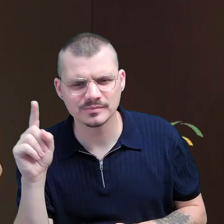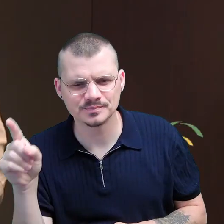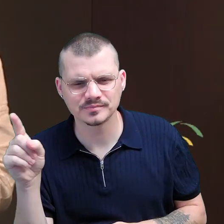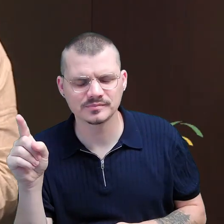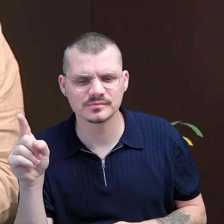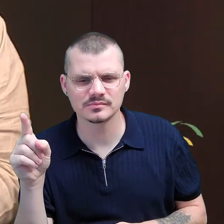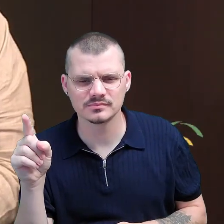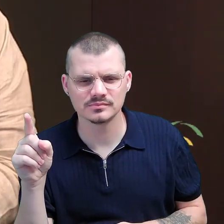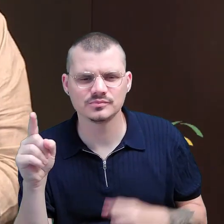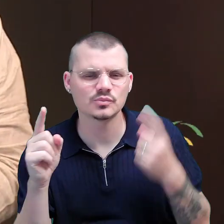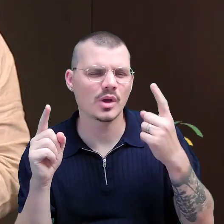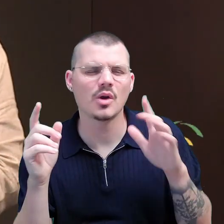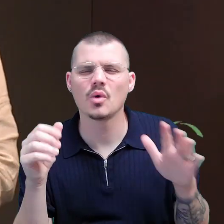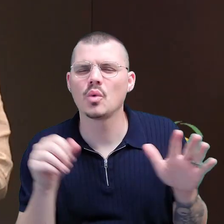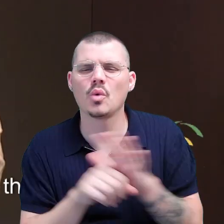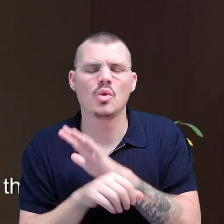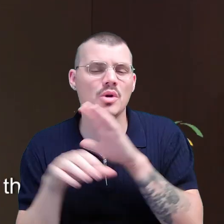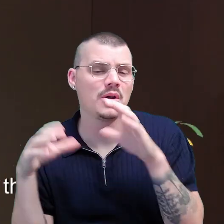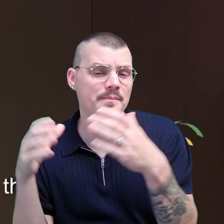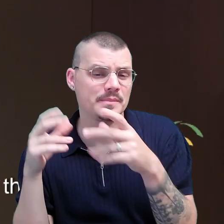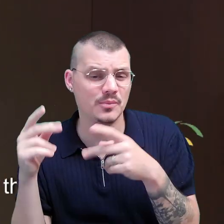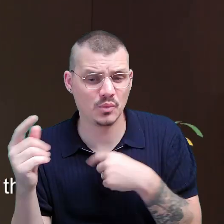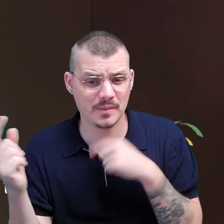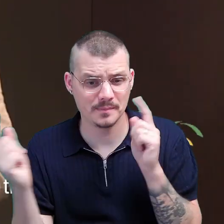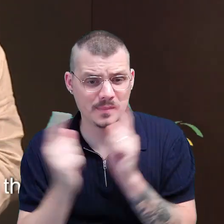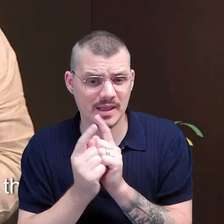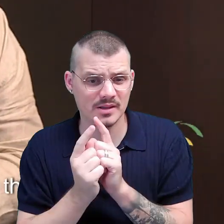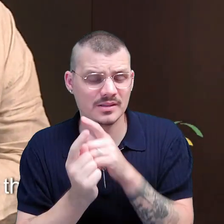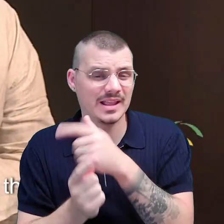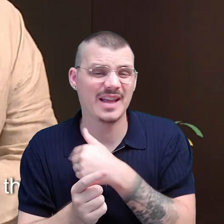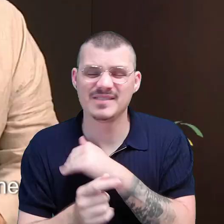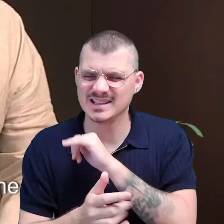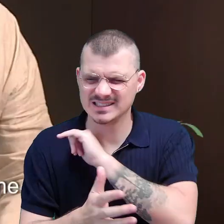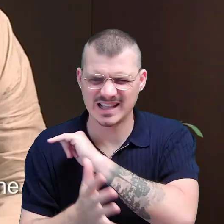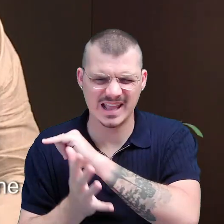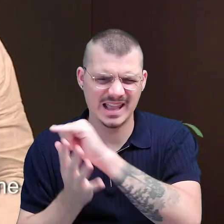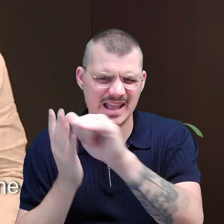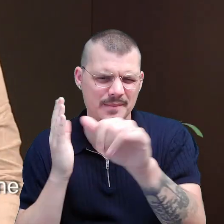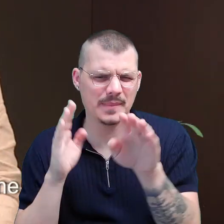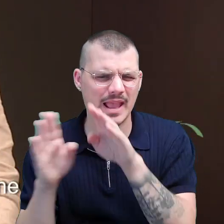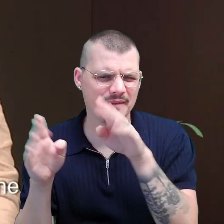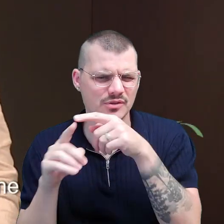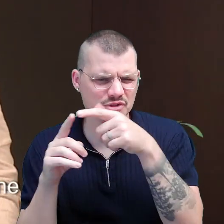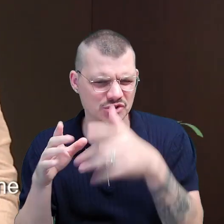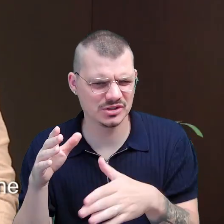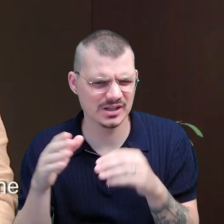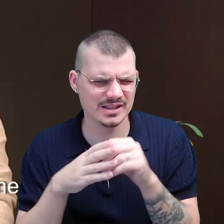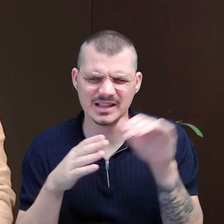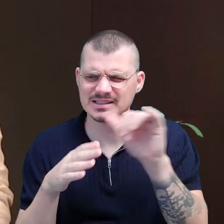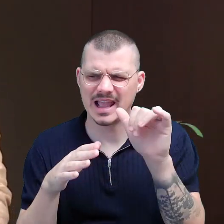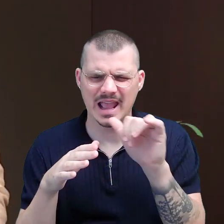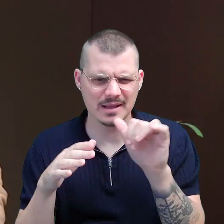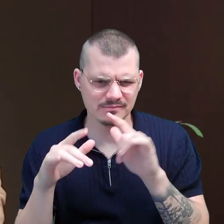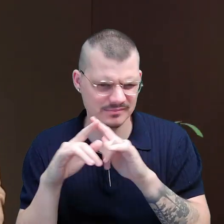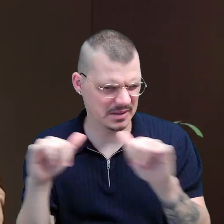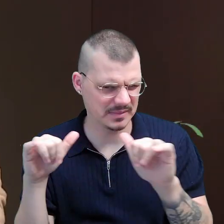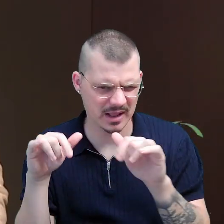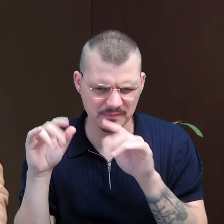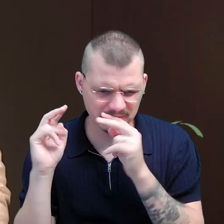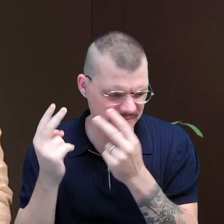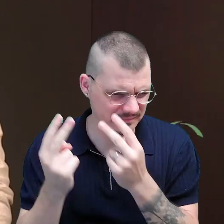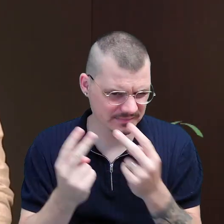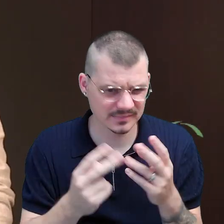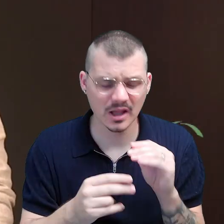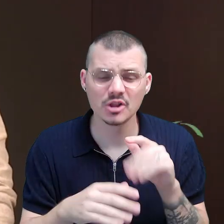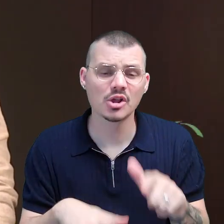There was one whole cadre of people we met where they all had this same behaviorist in the same institution ward at the